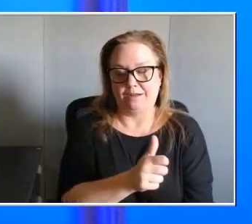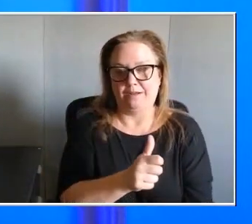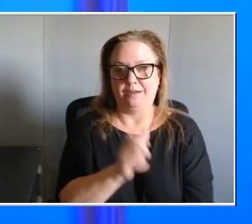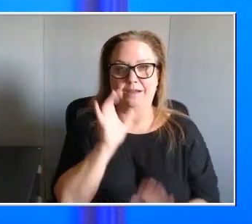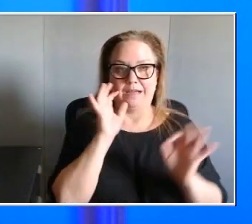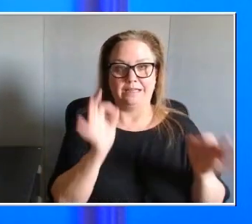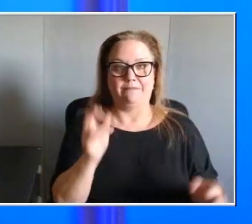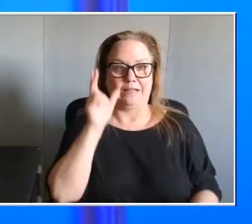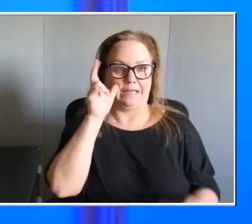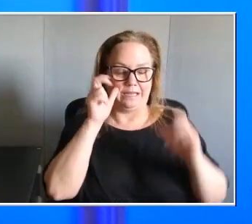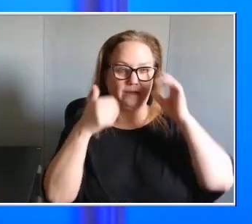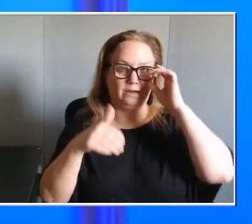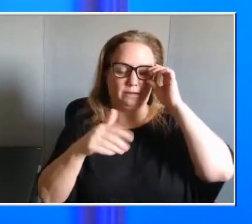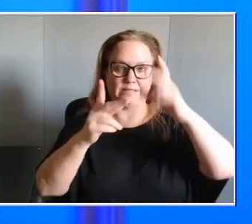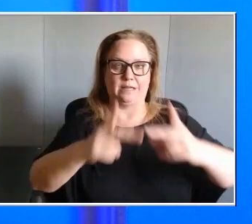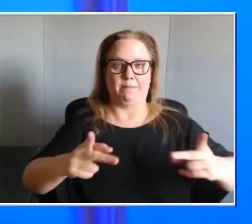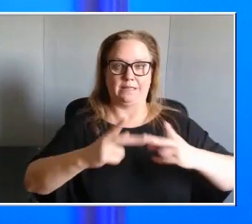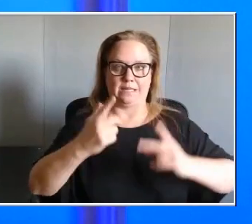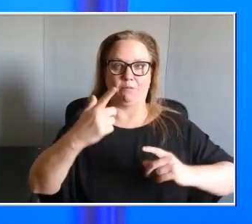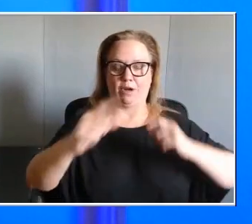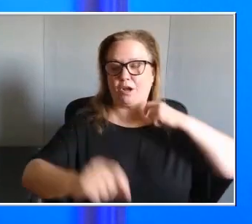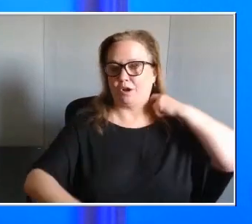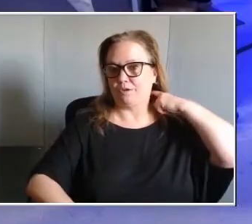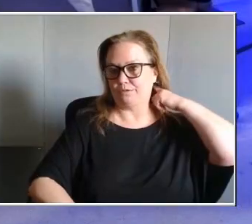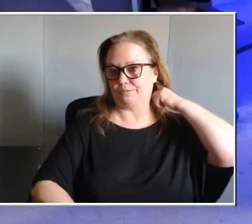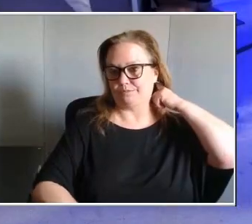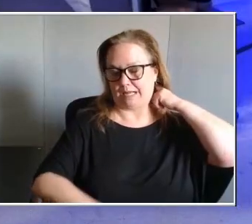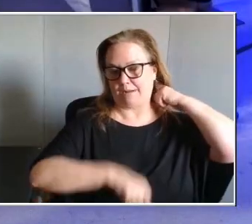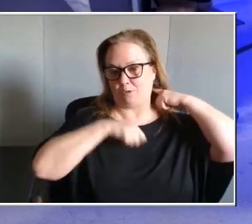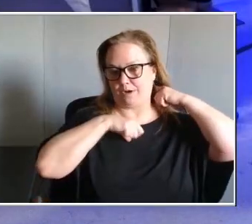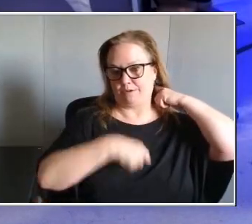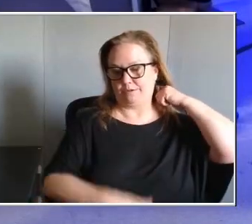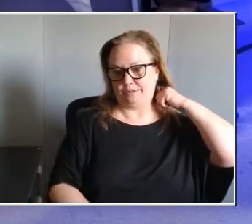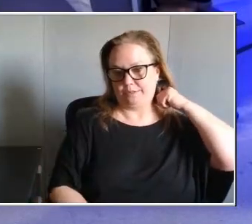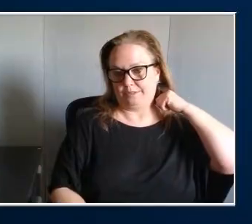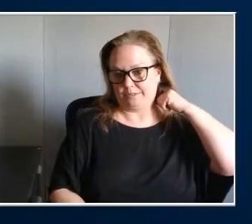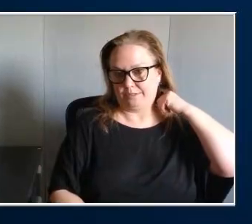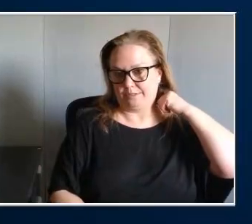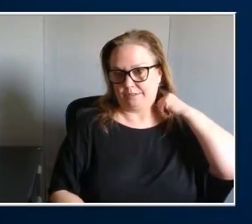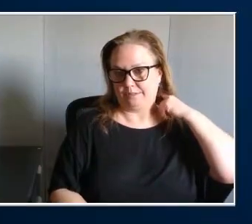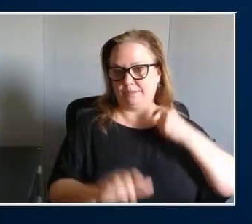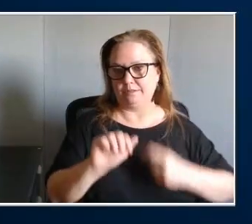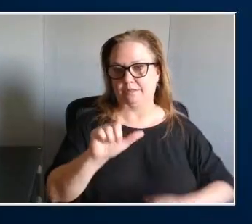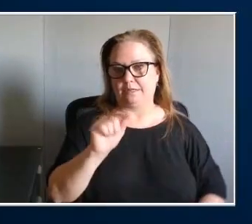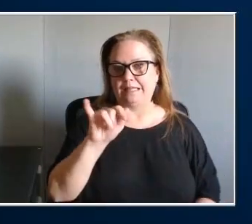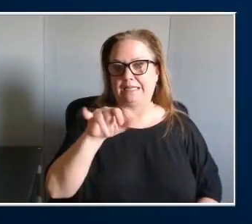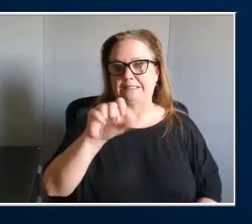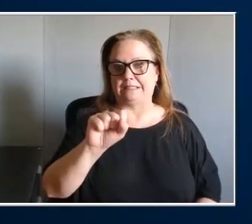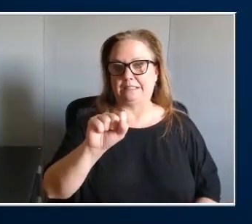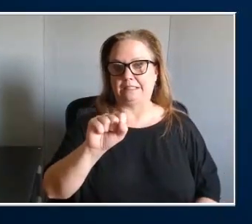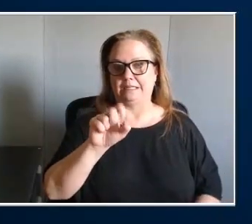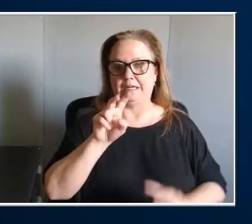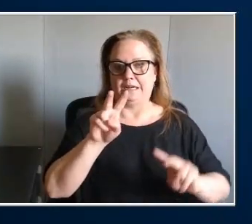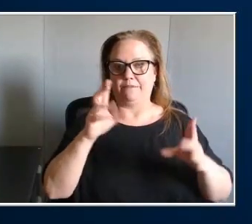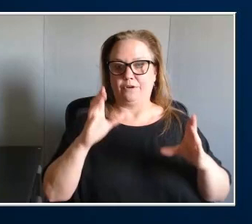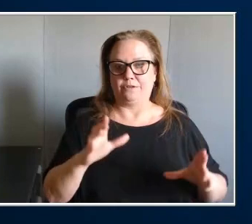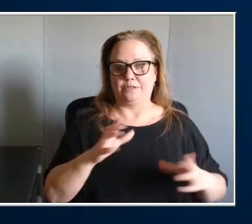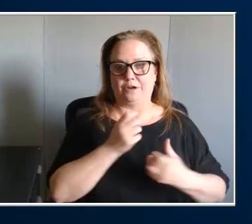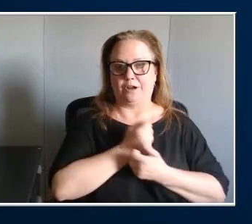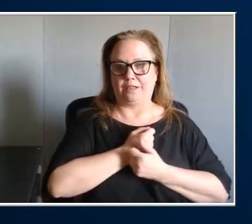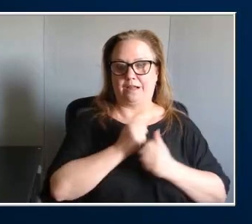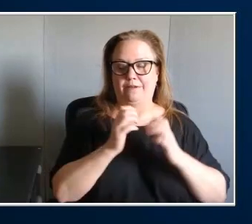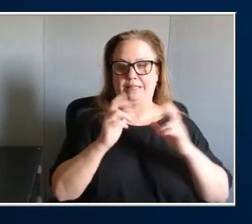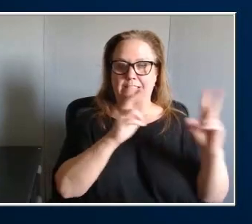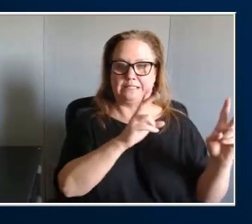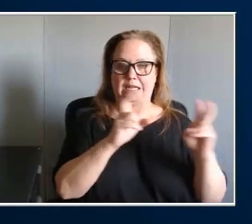say, that's a place I want to go to, which makes me proud. It is. It's a great thing. Alexis. Our viewers are loving this topic.